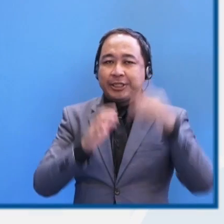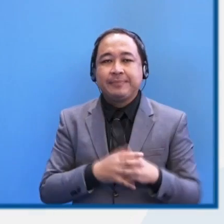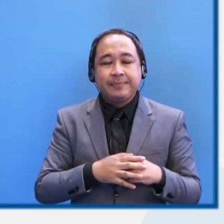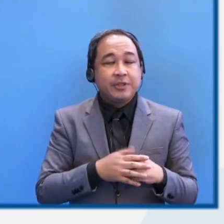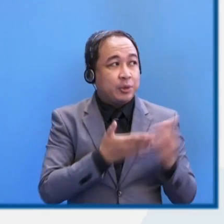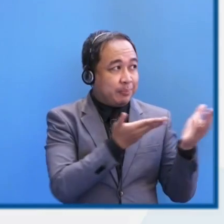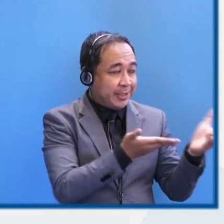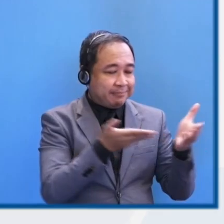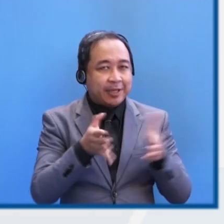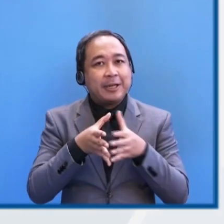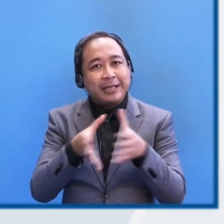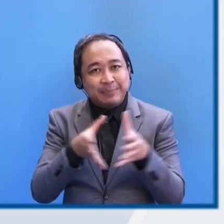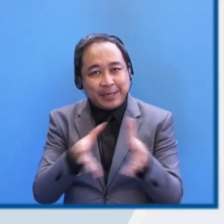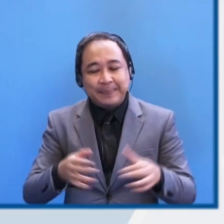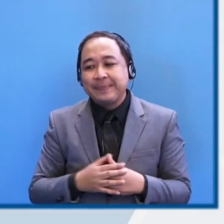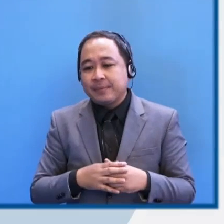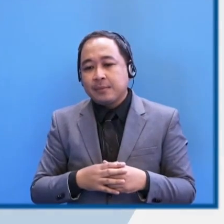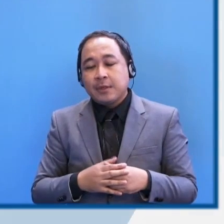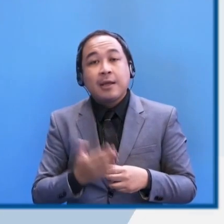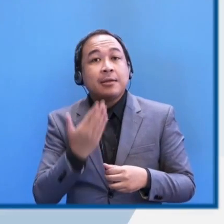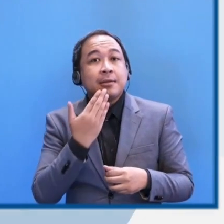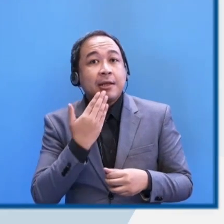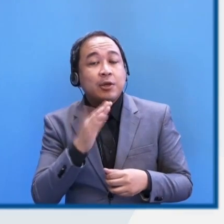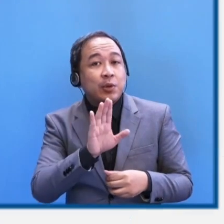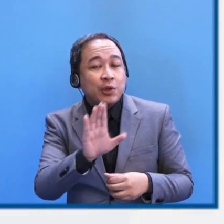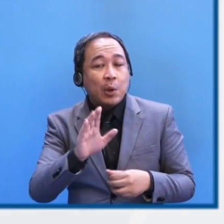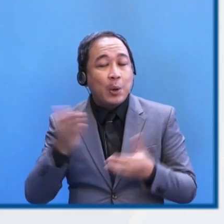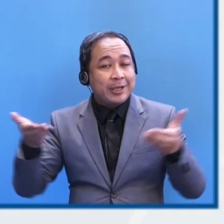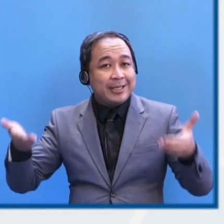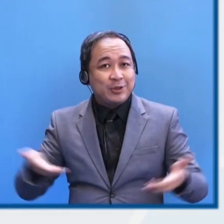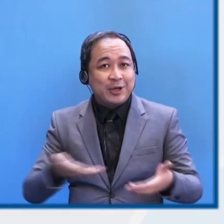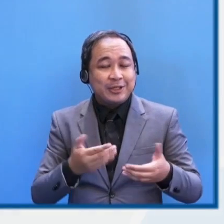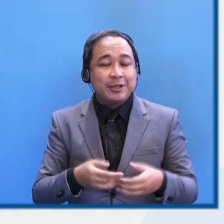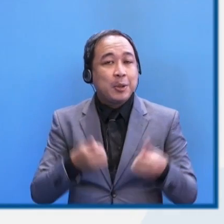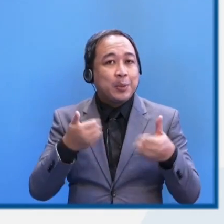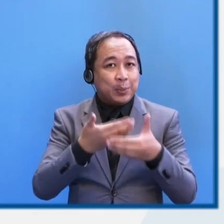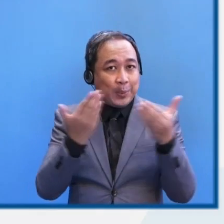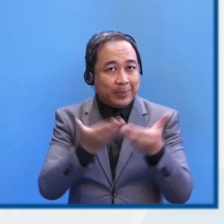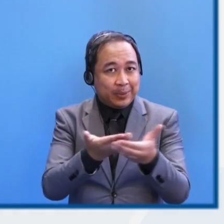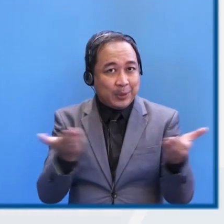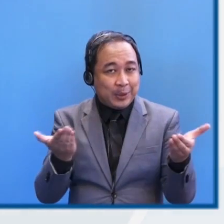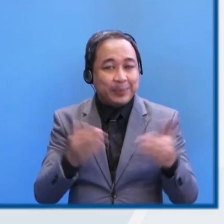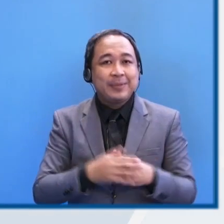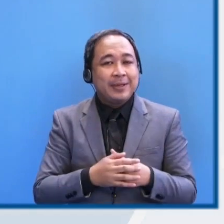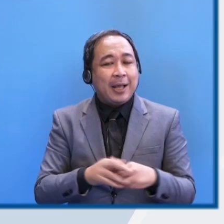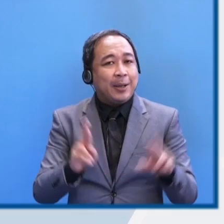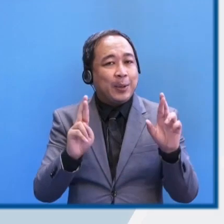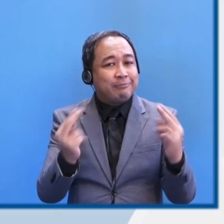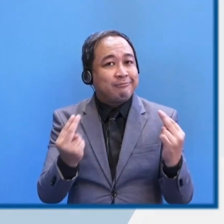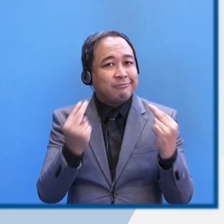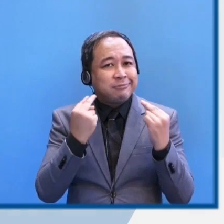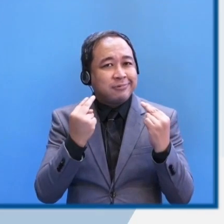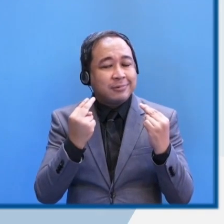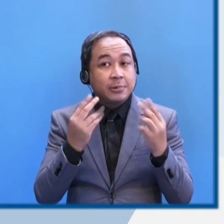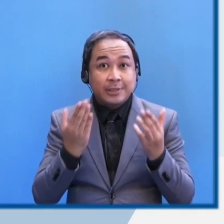very much, David, for the kind introduction. Good afternoon, everyone. Please be with me as we unbox